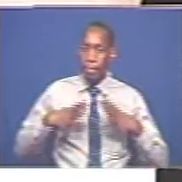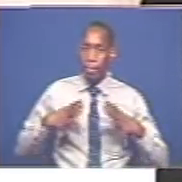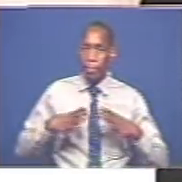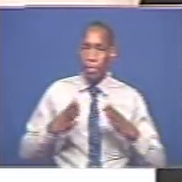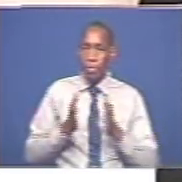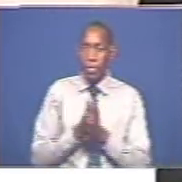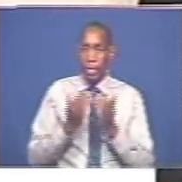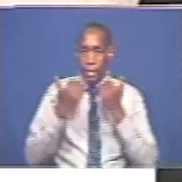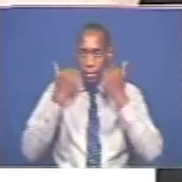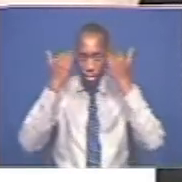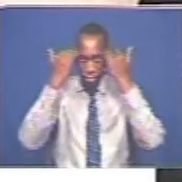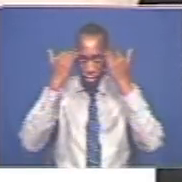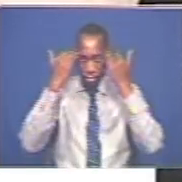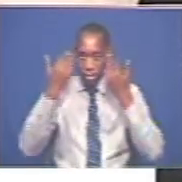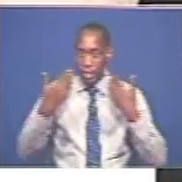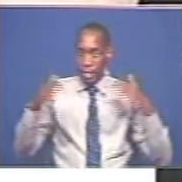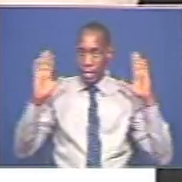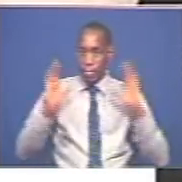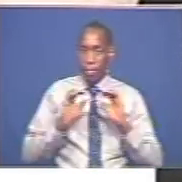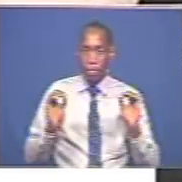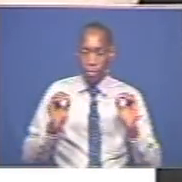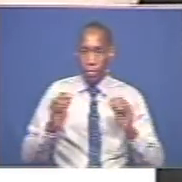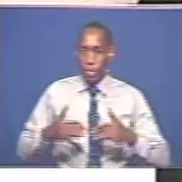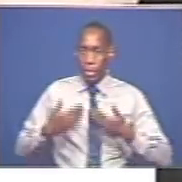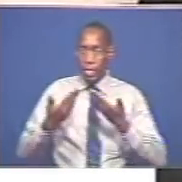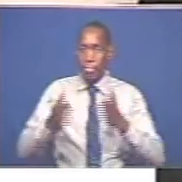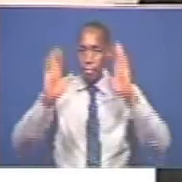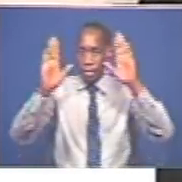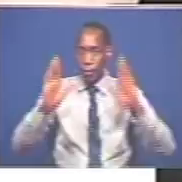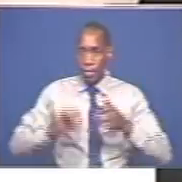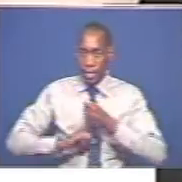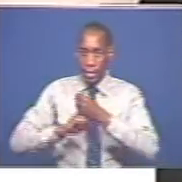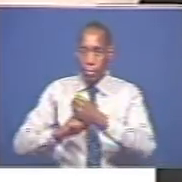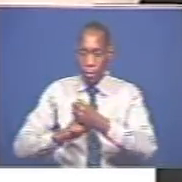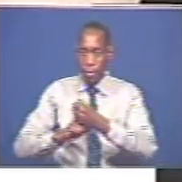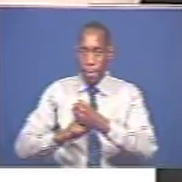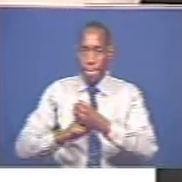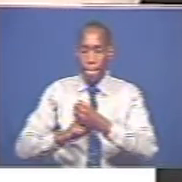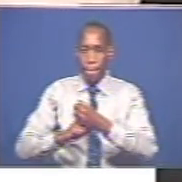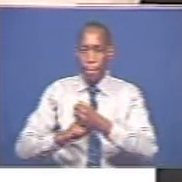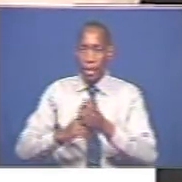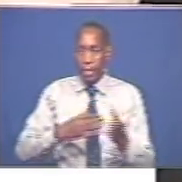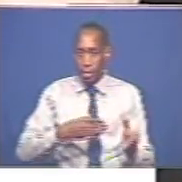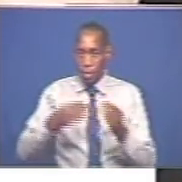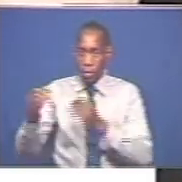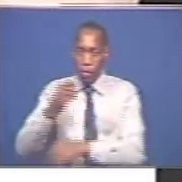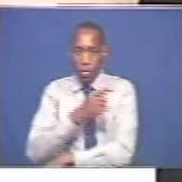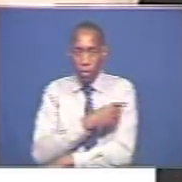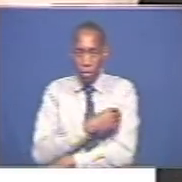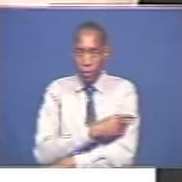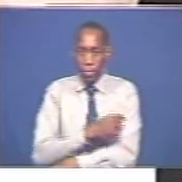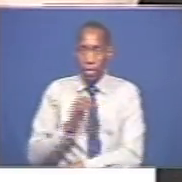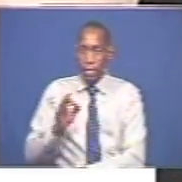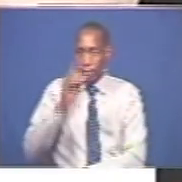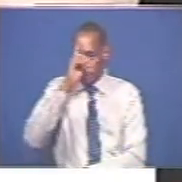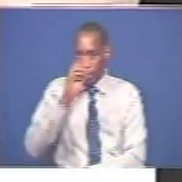depressed, don't give up. Give them the necessary support. Get them to a hospital if they are so badly off.